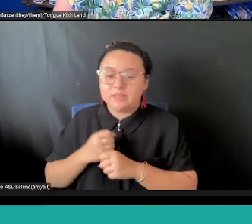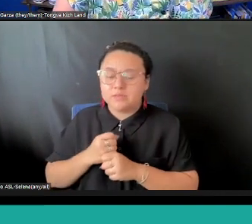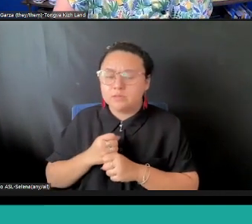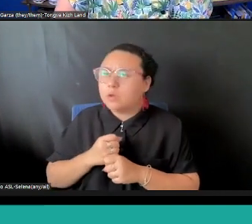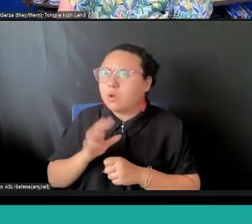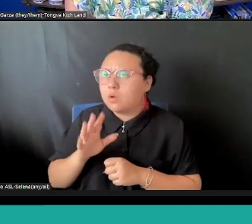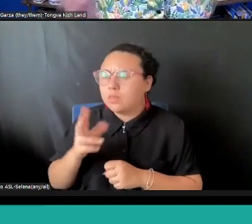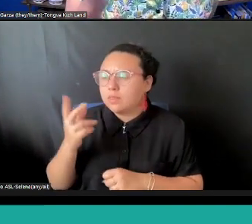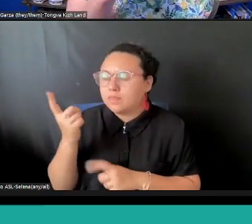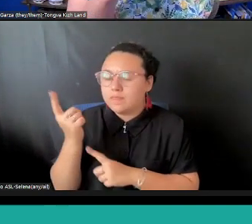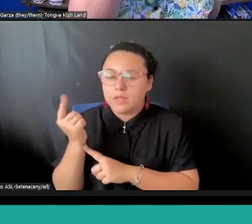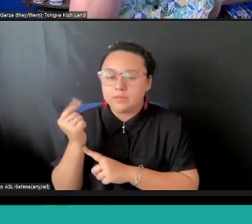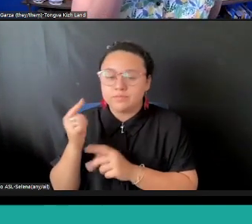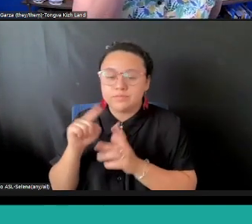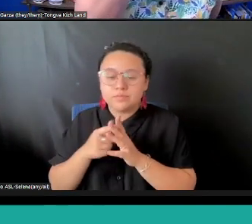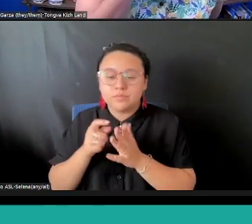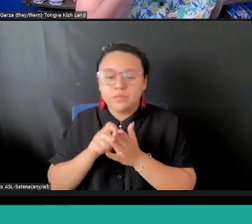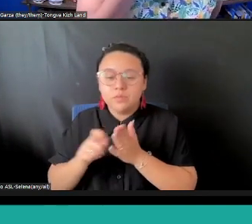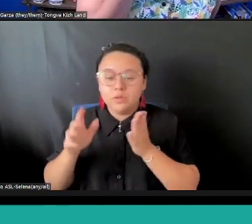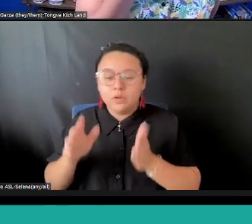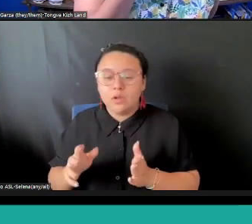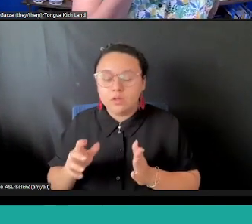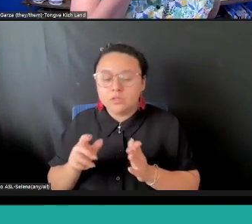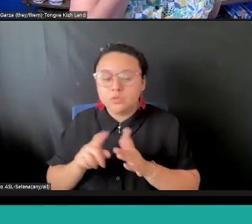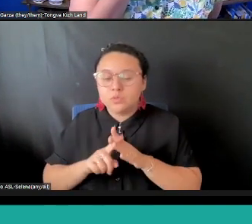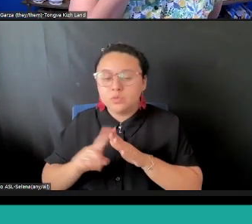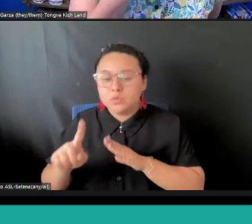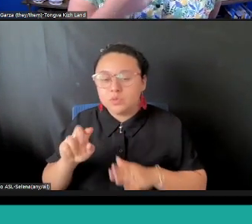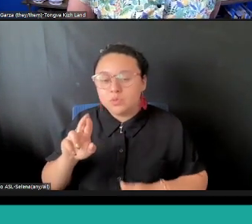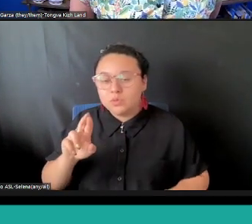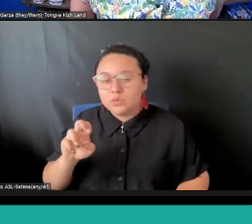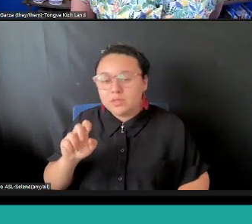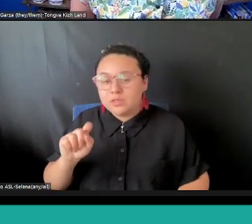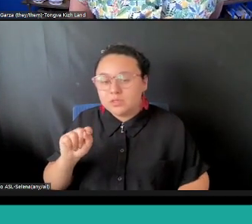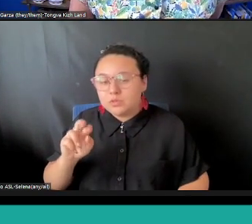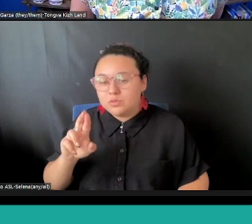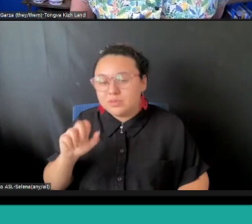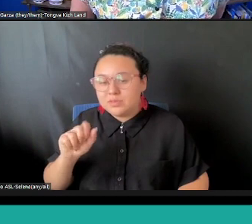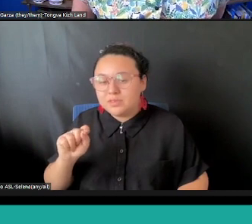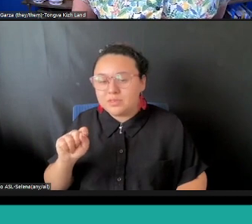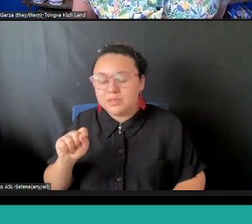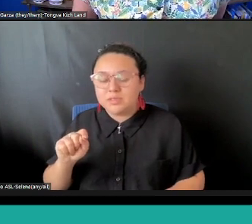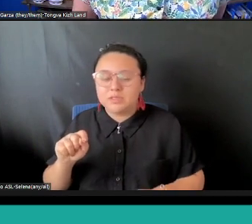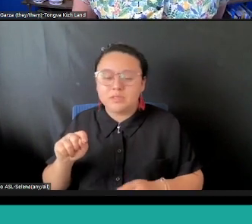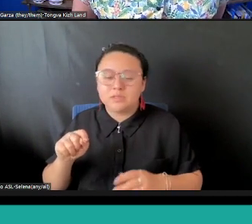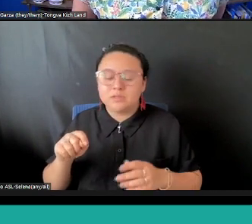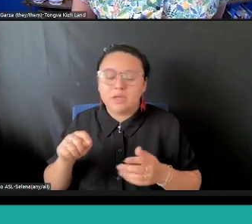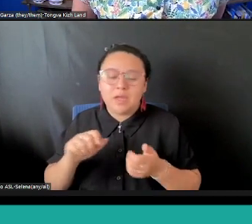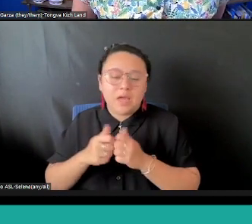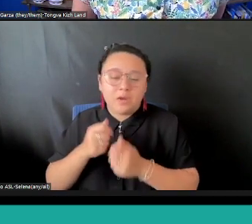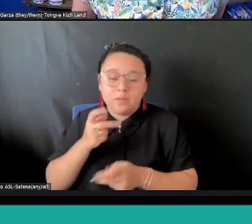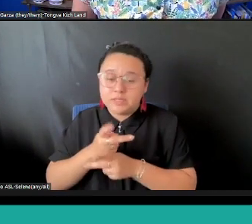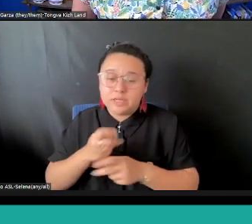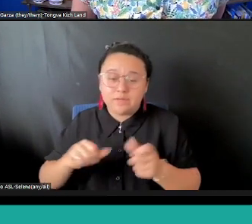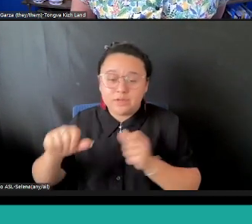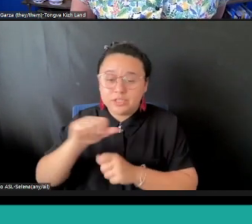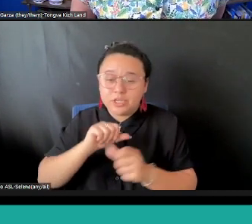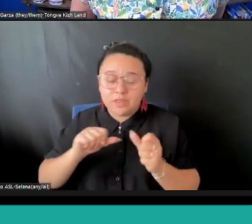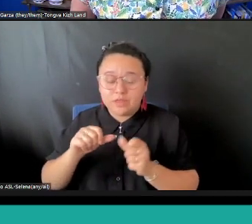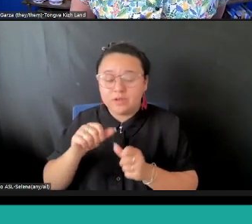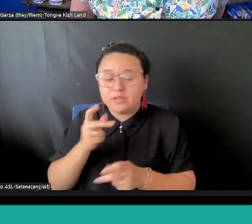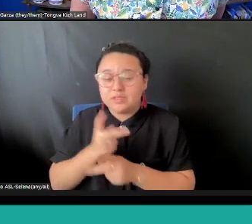last year we started a writer's retreat. Like, how can we take care of each other, right? How can we take care of the artists, but not just one time, you know,